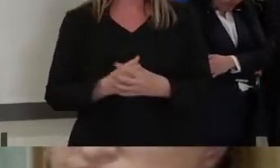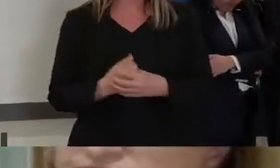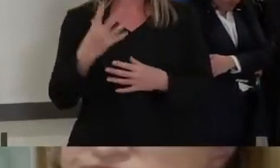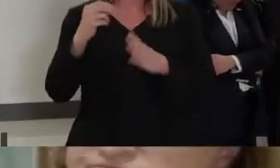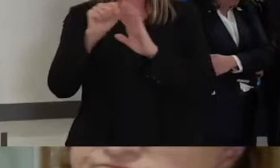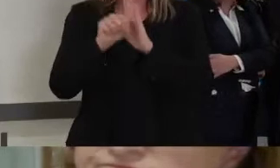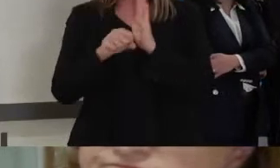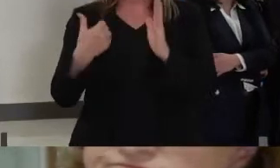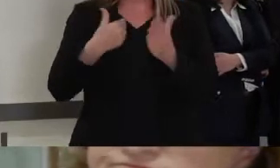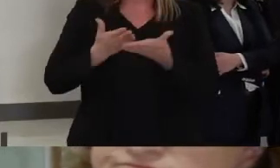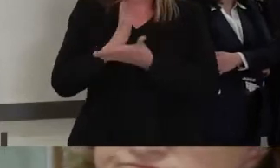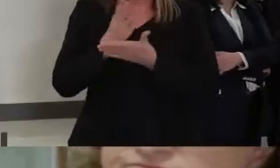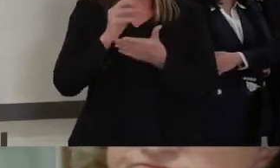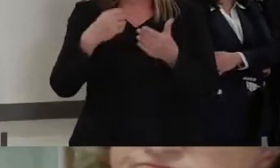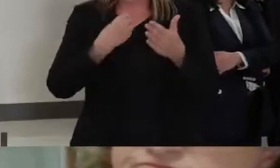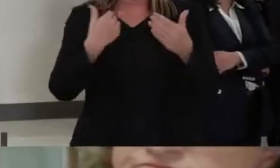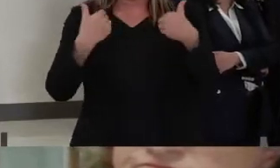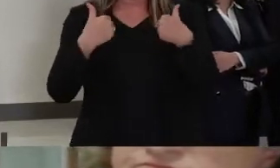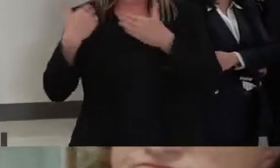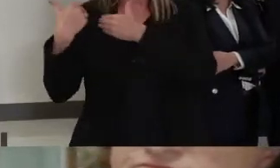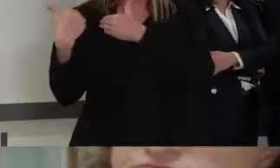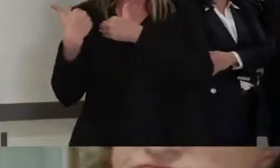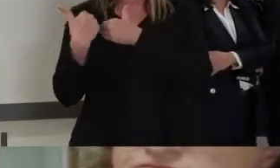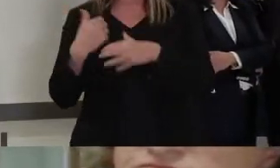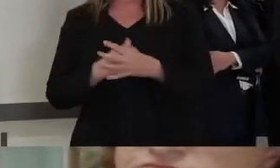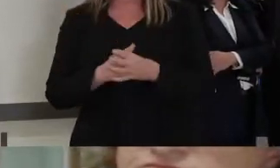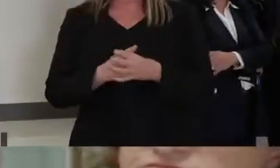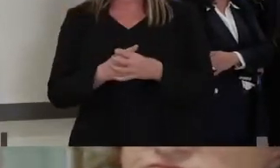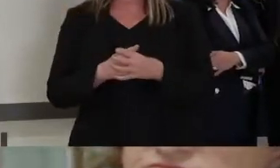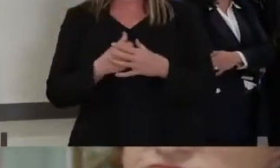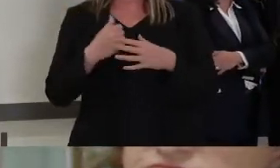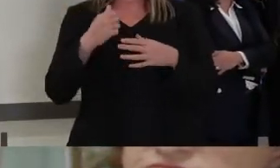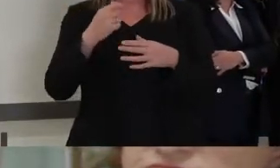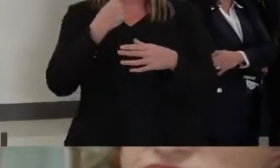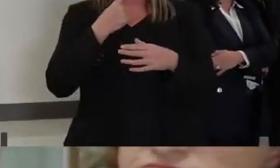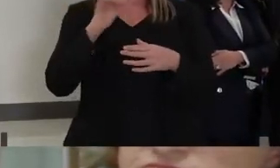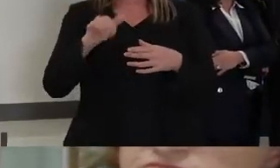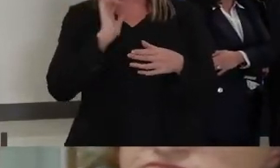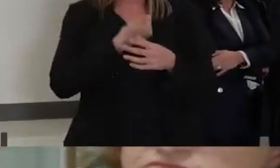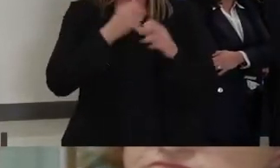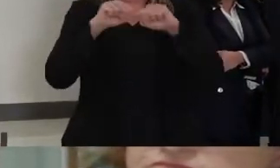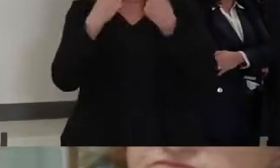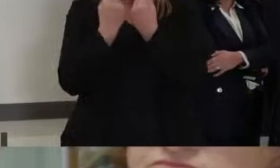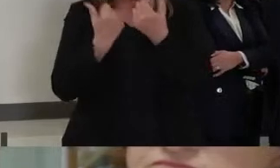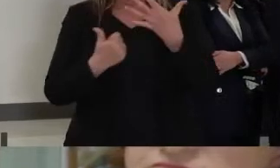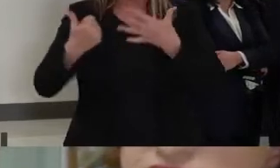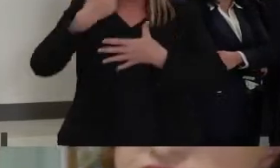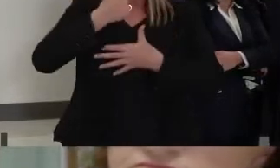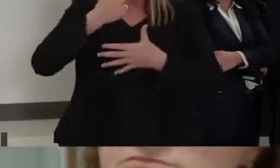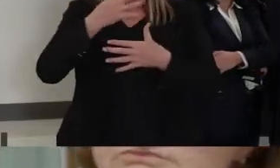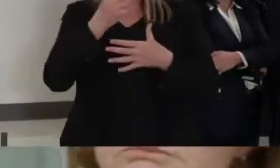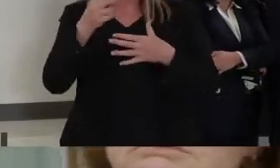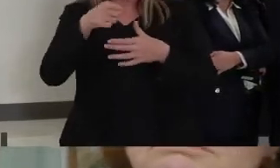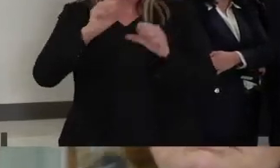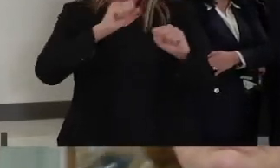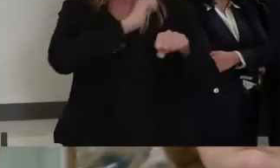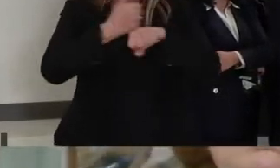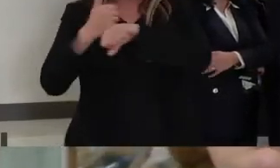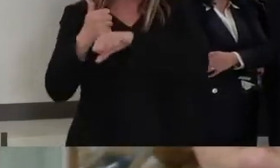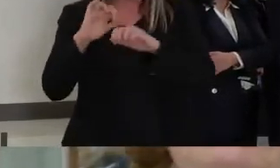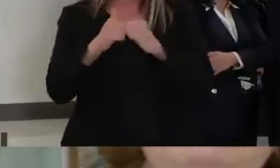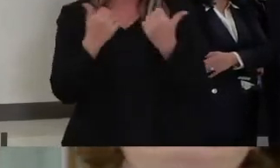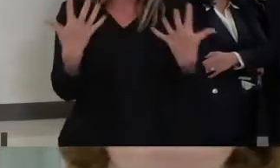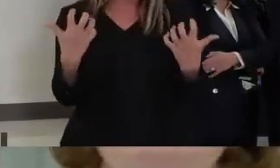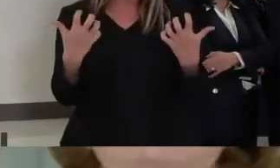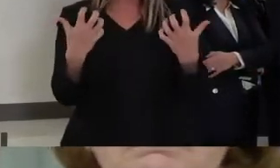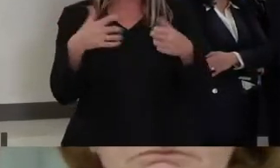a right, and I think has an obligation, to say this is our societal priorities. And you can implement them the way you